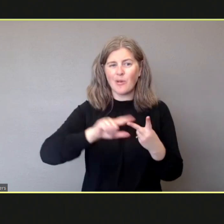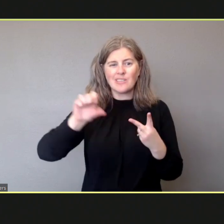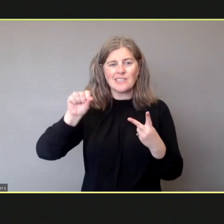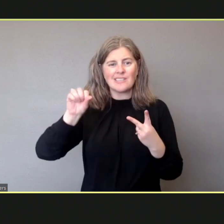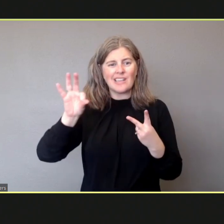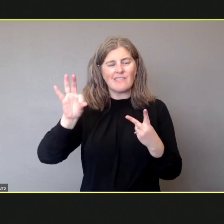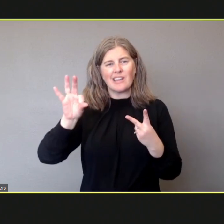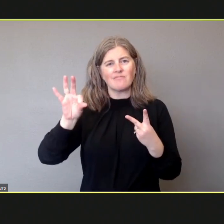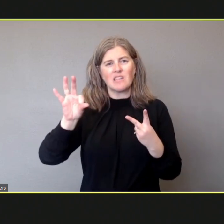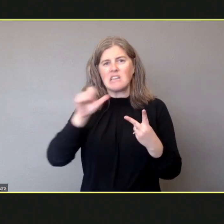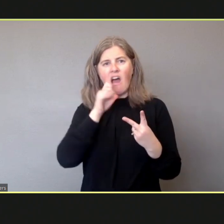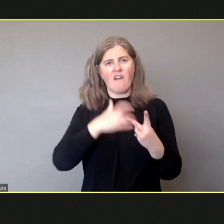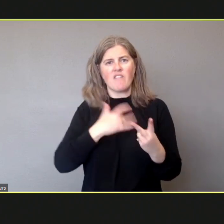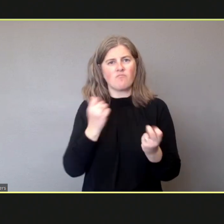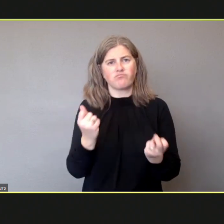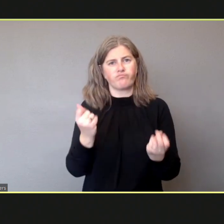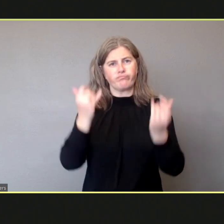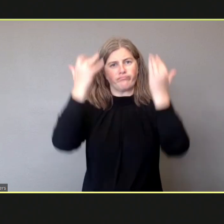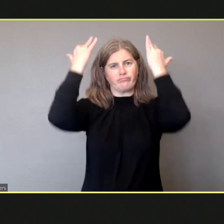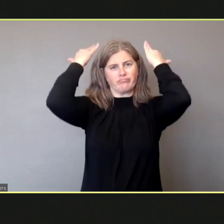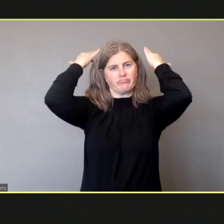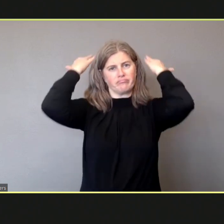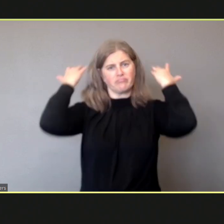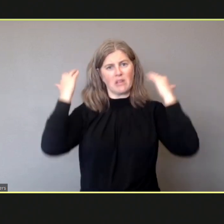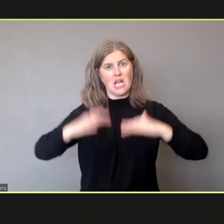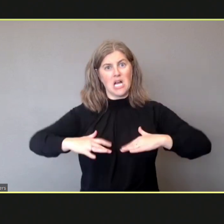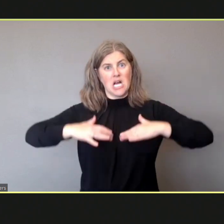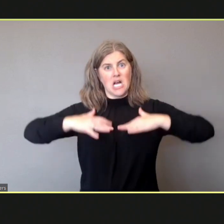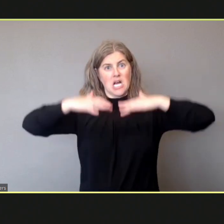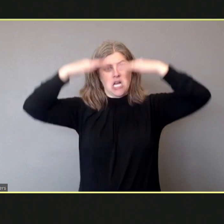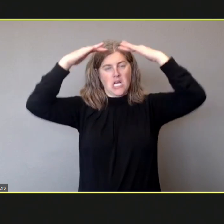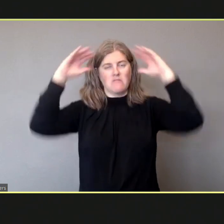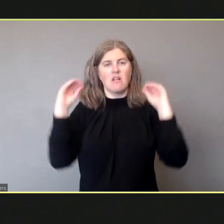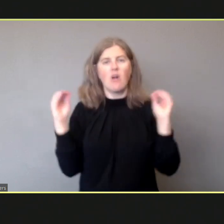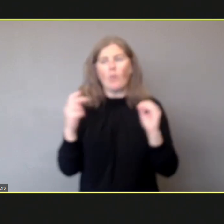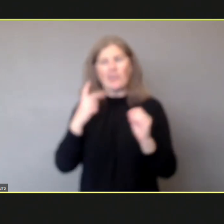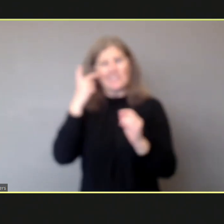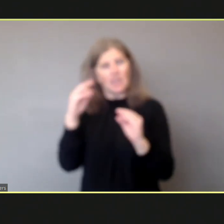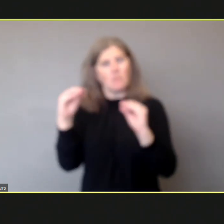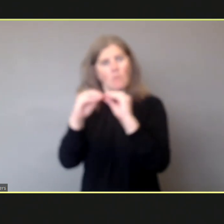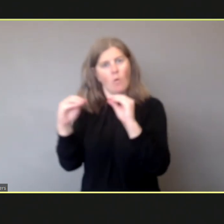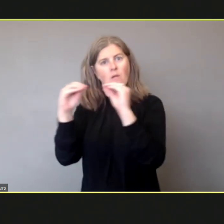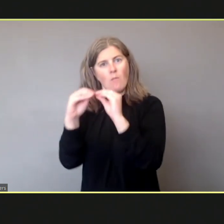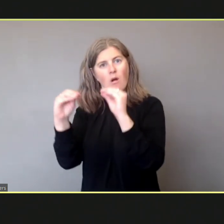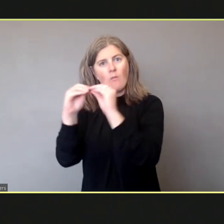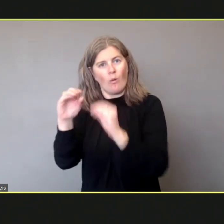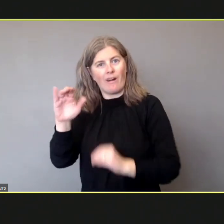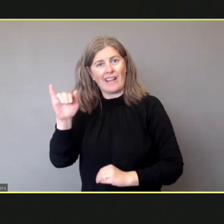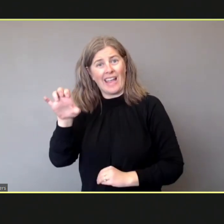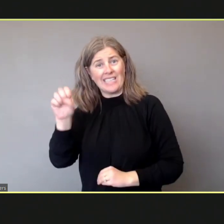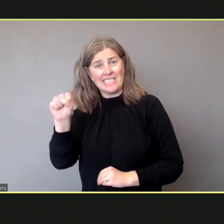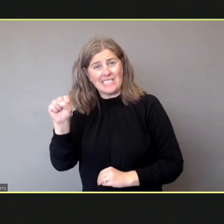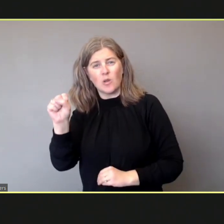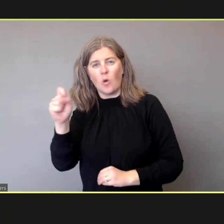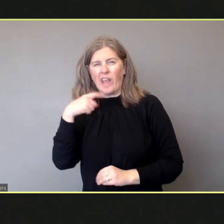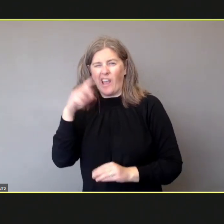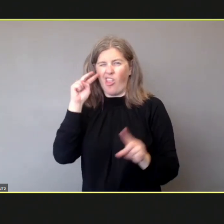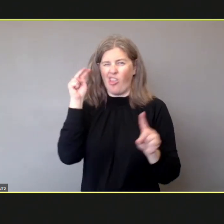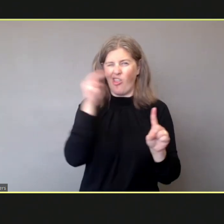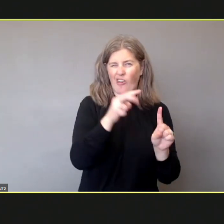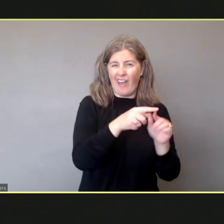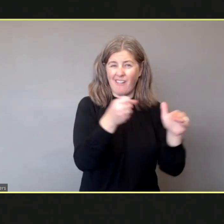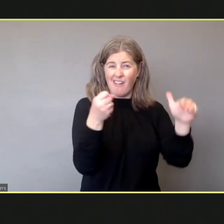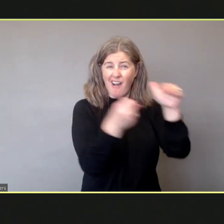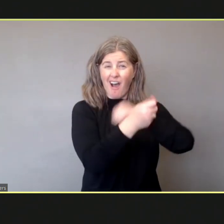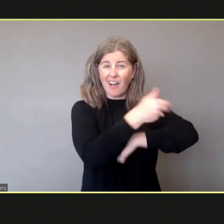isn't overwhelmed. And so while we're seeing more cases, the main things we look at, which are hospitalizations and deaths, haven't